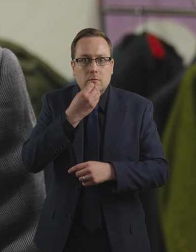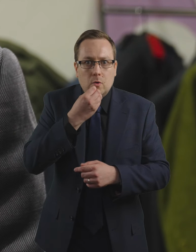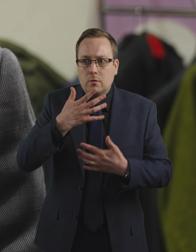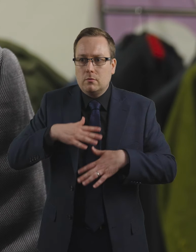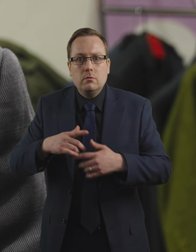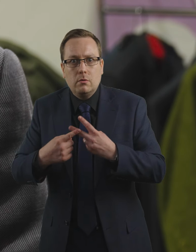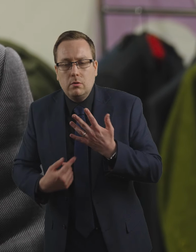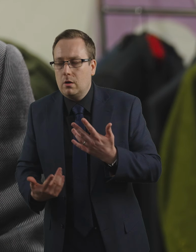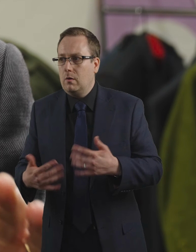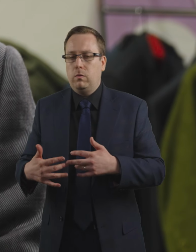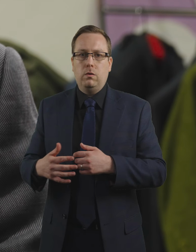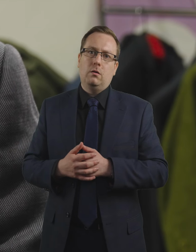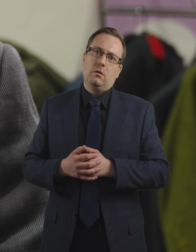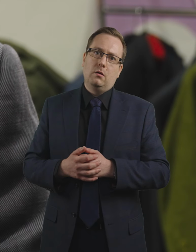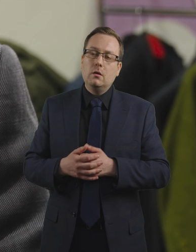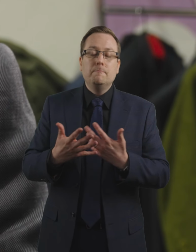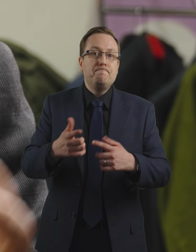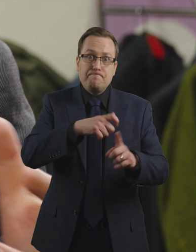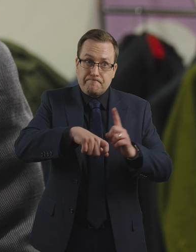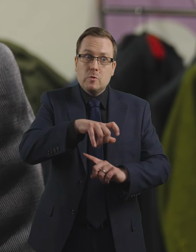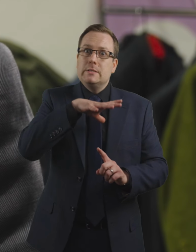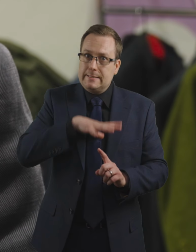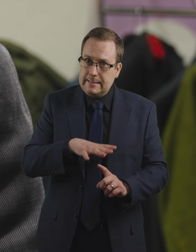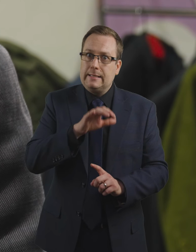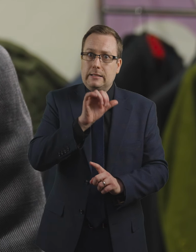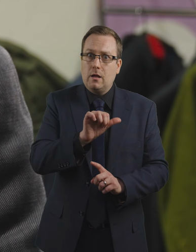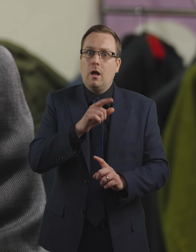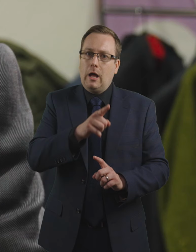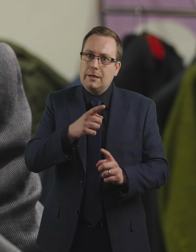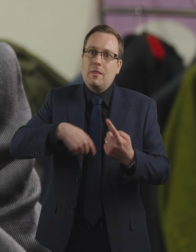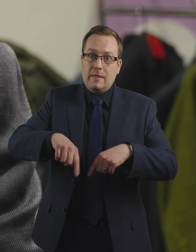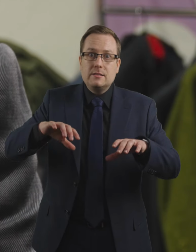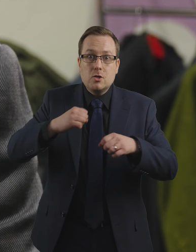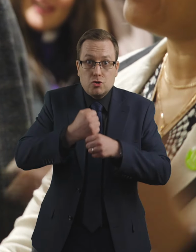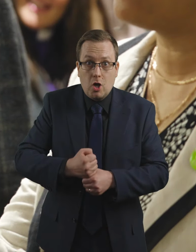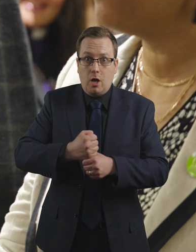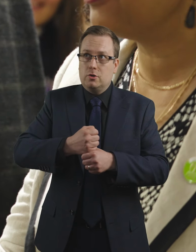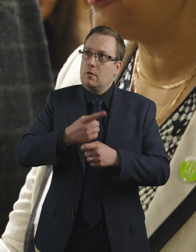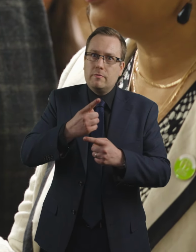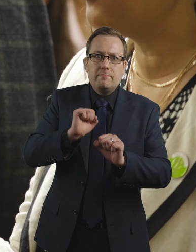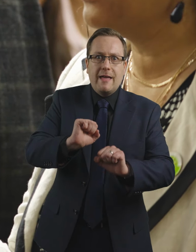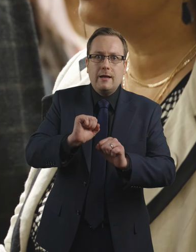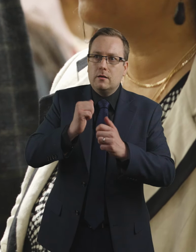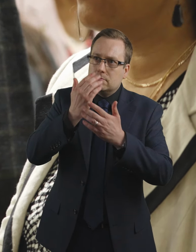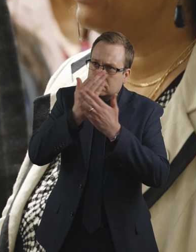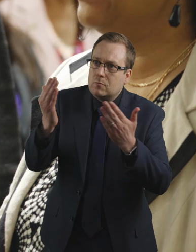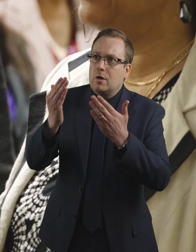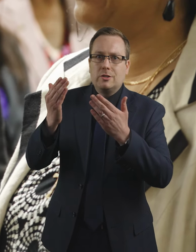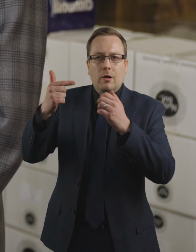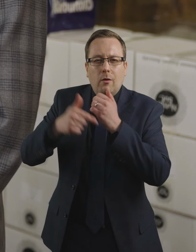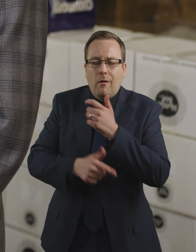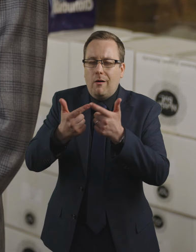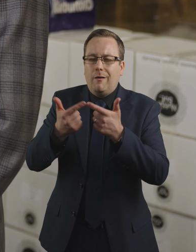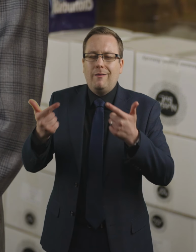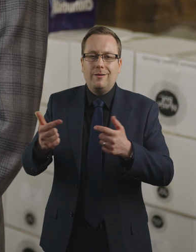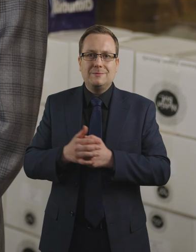of the local community. But at the same time, the worship of the church is deepening and growing. It can help